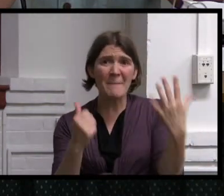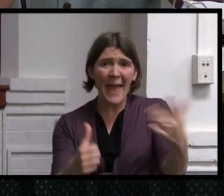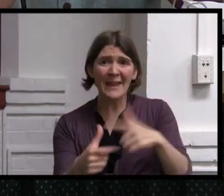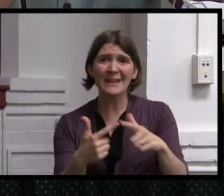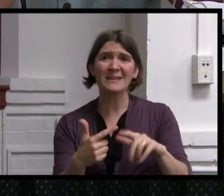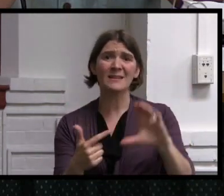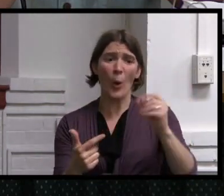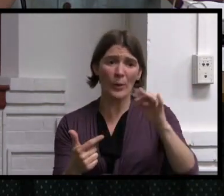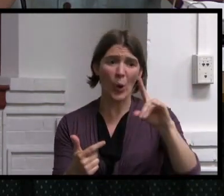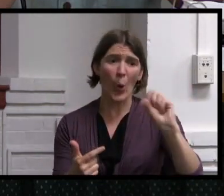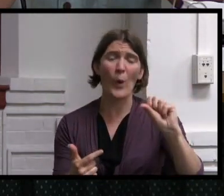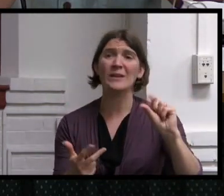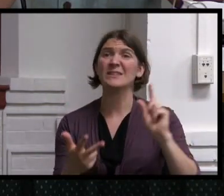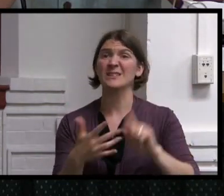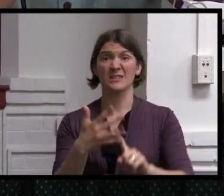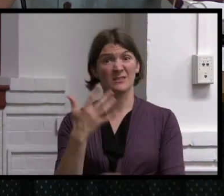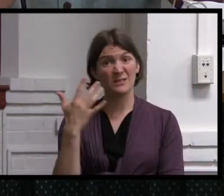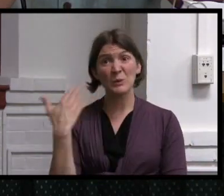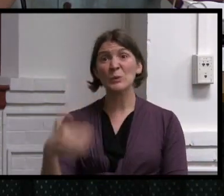with as well.